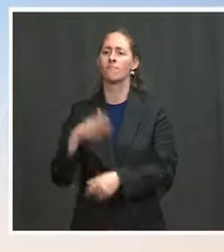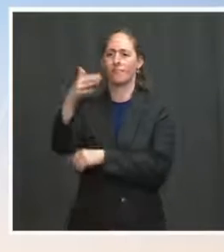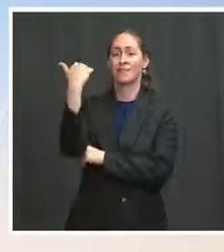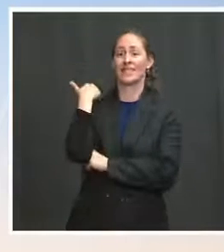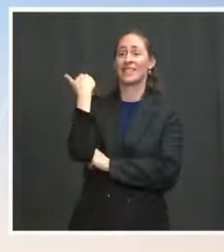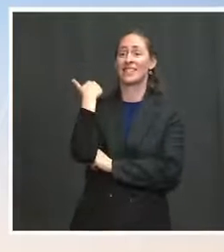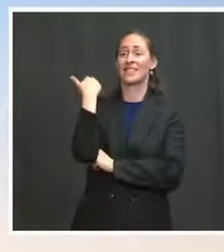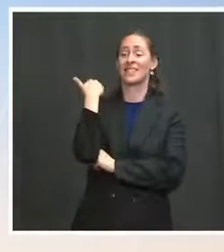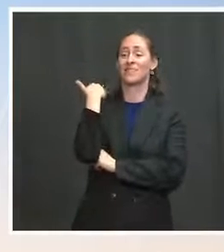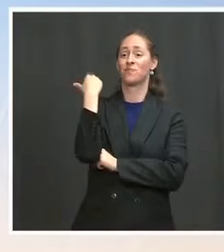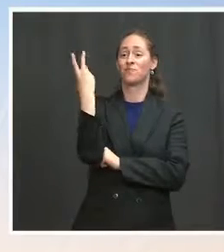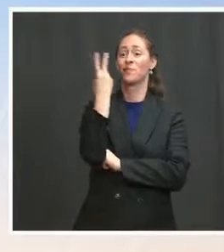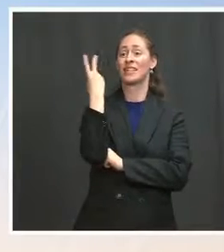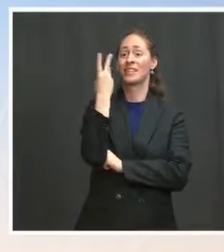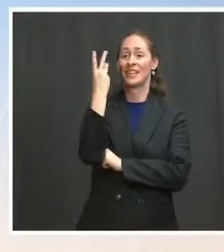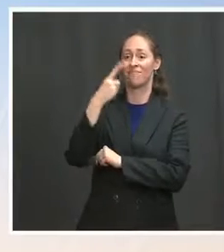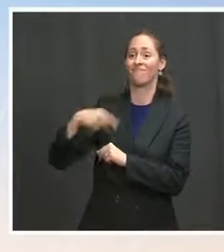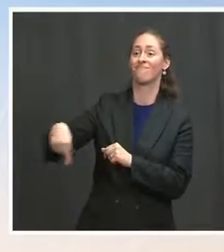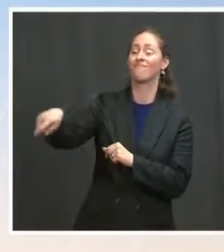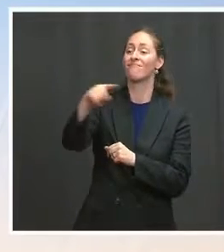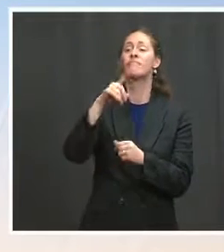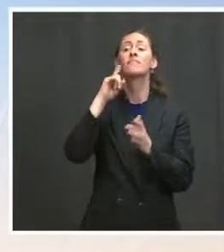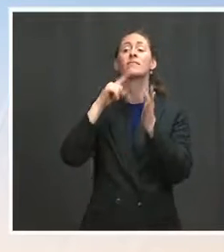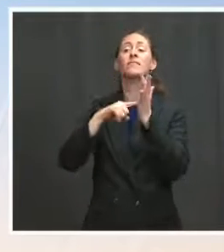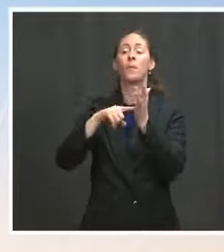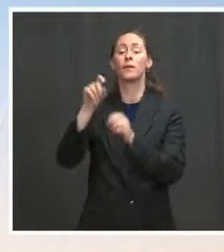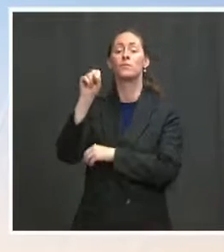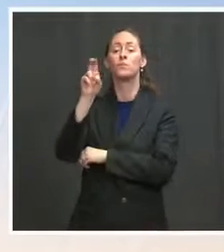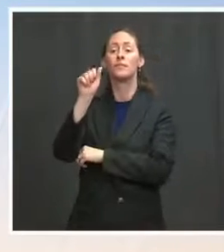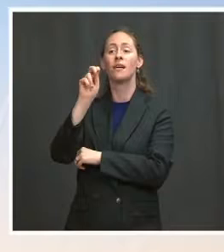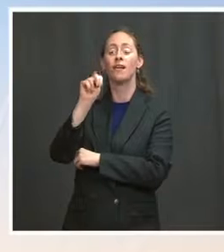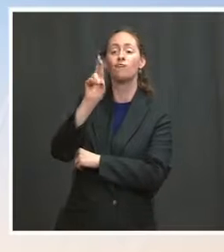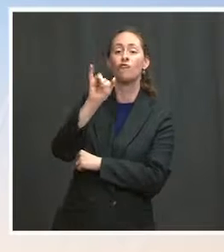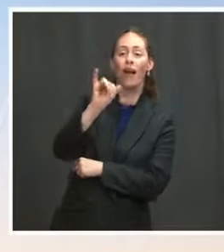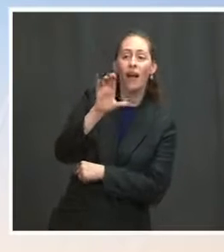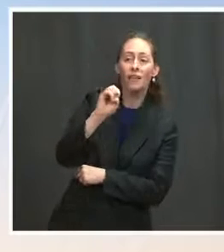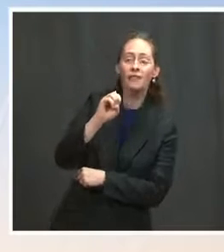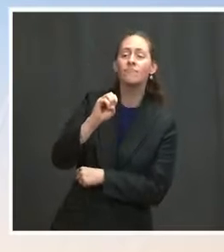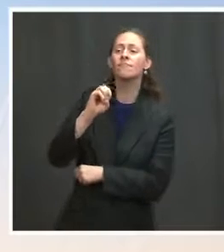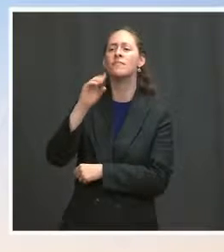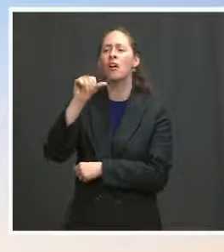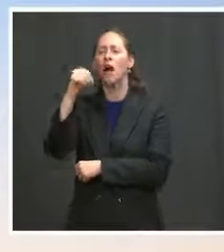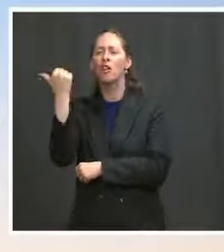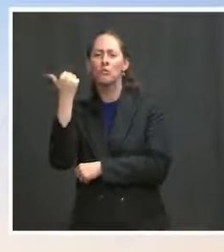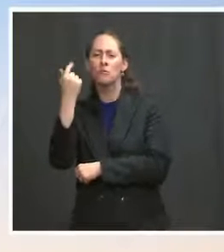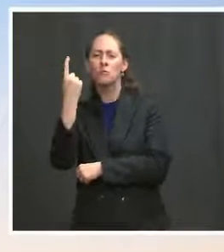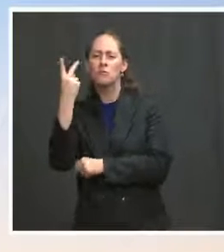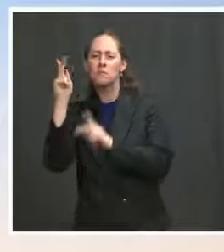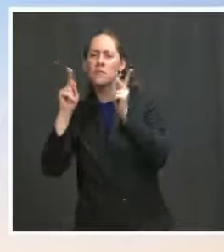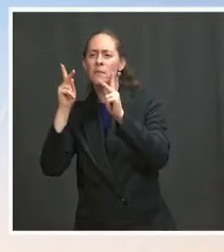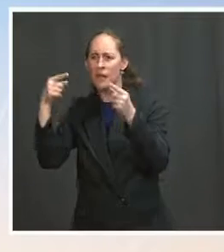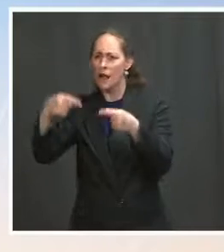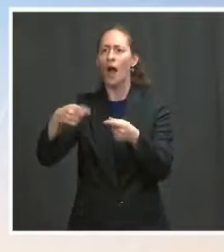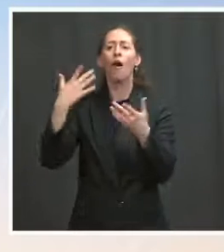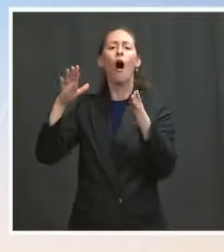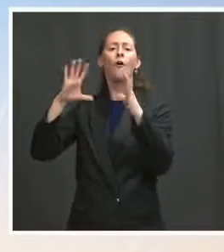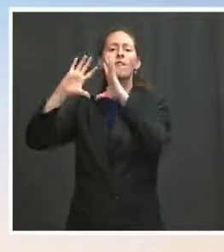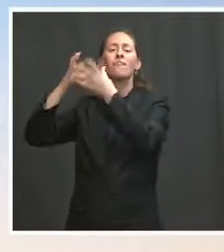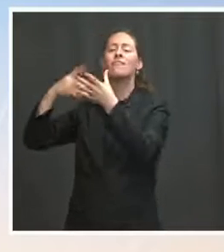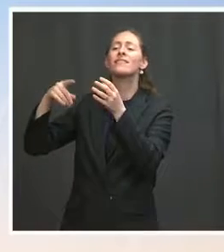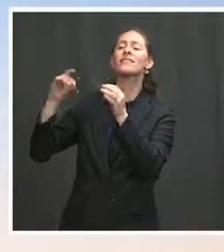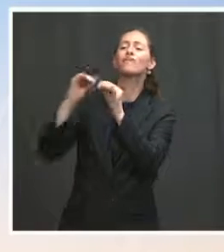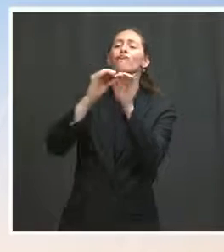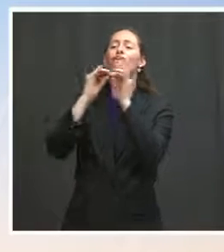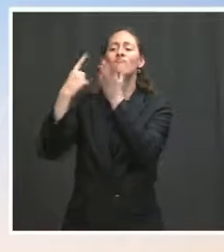well as Susan Rice was a part of the team, and there may have been one or two other people who went up to the Hill to talk about the budget reconciliation